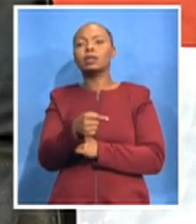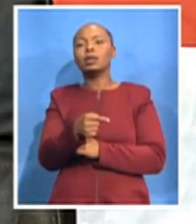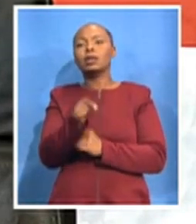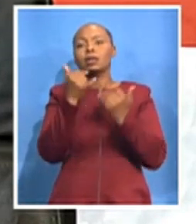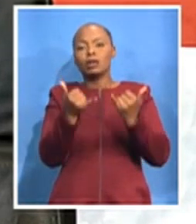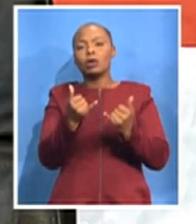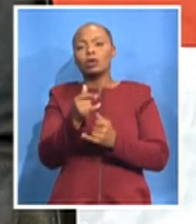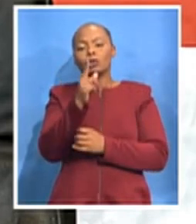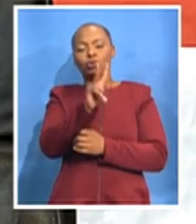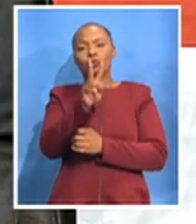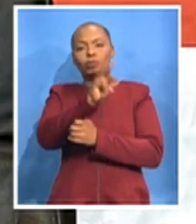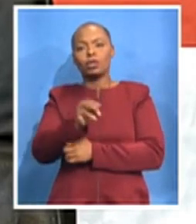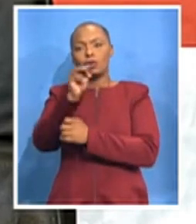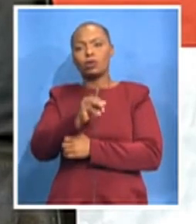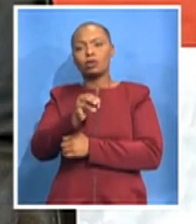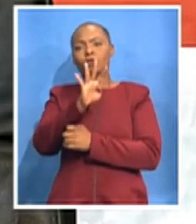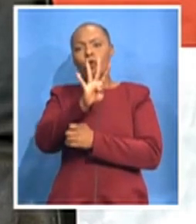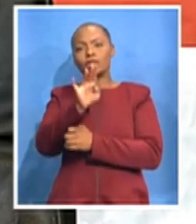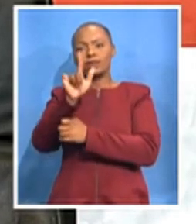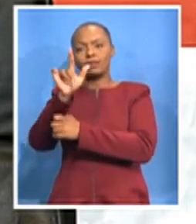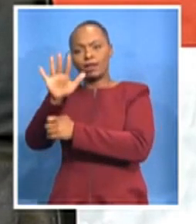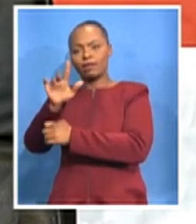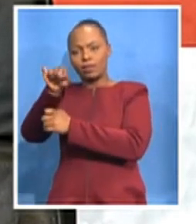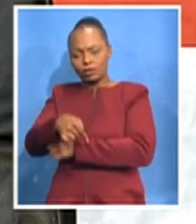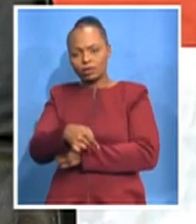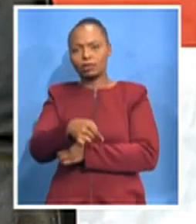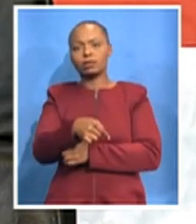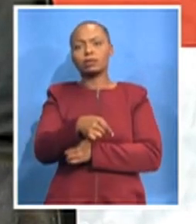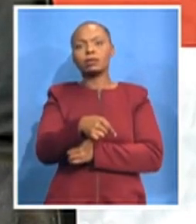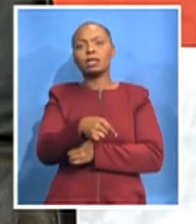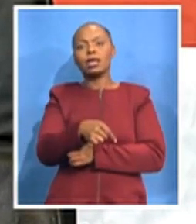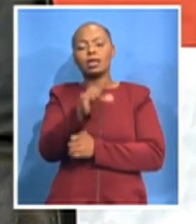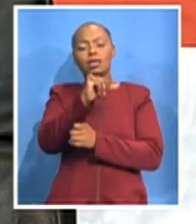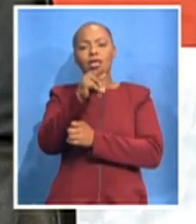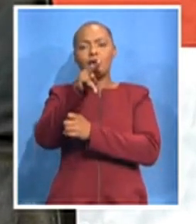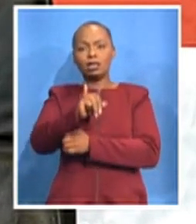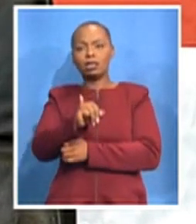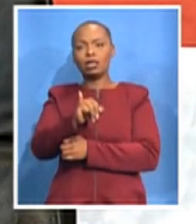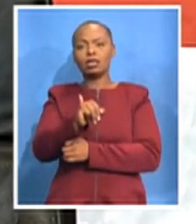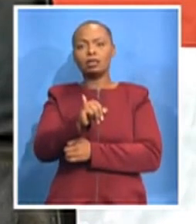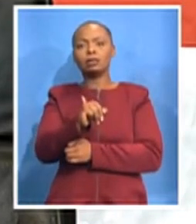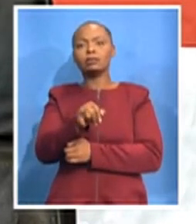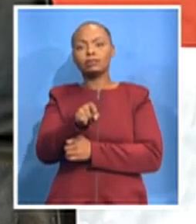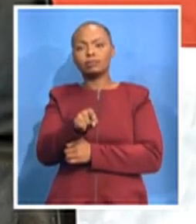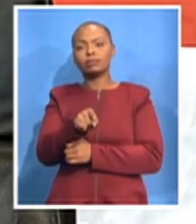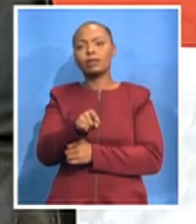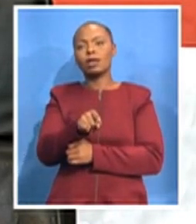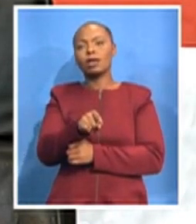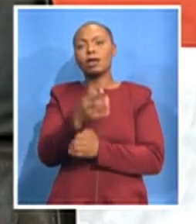2,475,000. Whereas at the Giyane Water Waste, it was the project management services was around